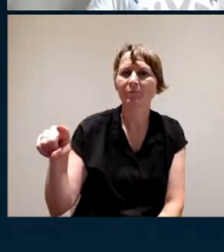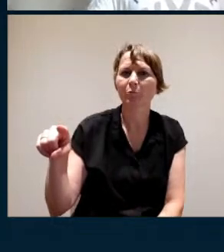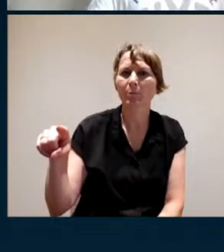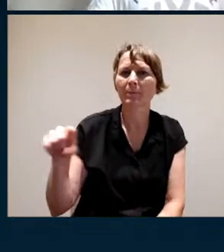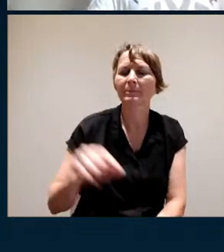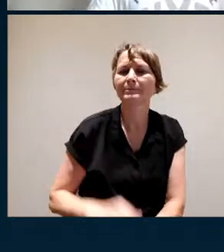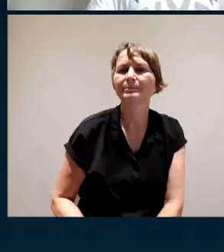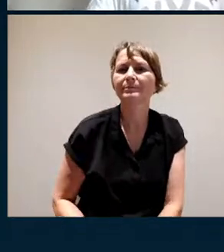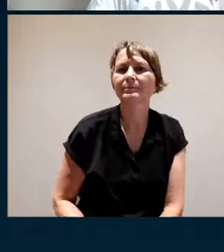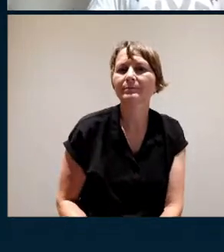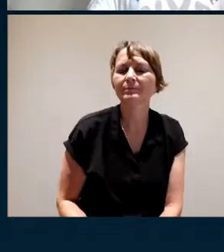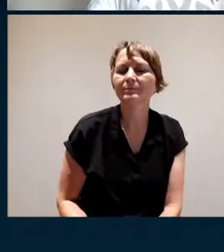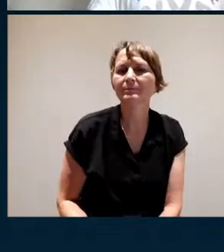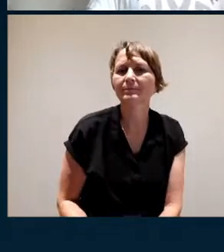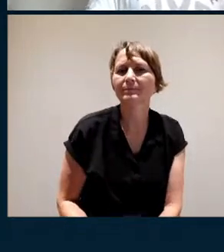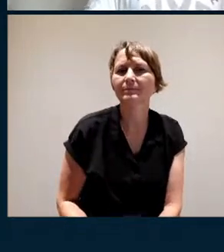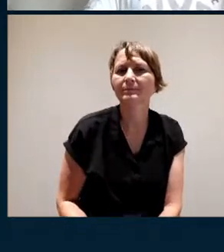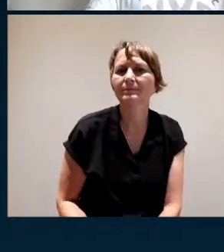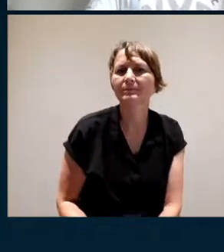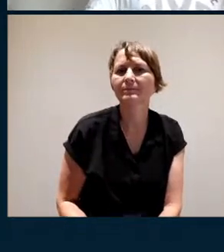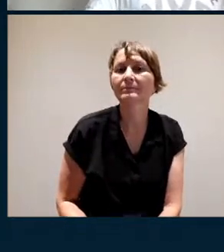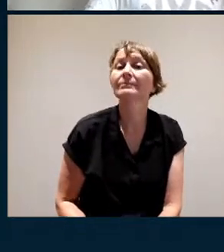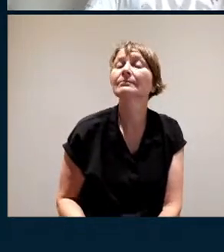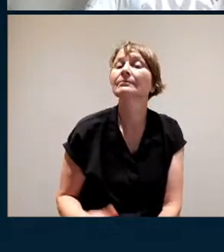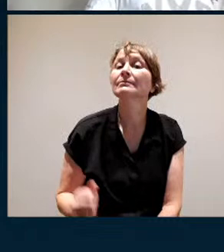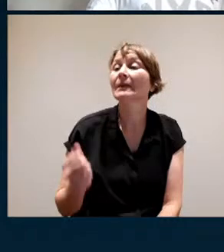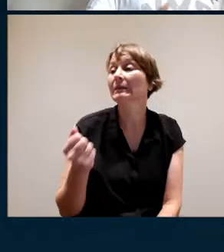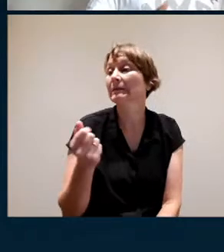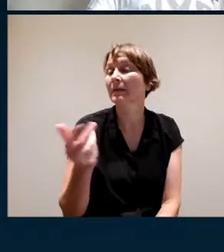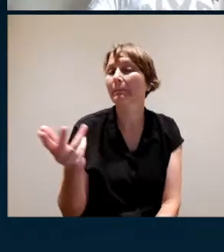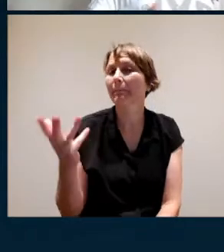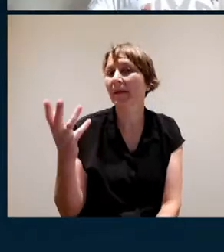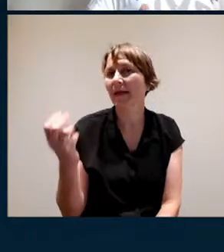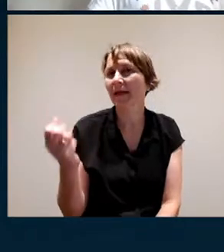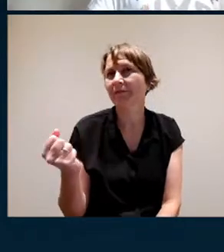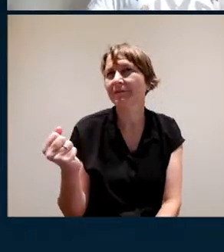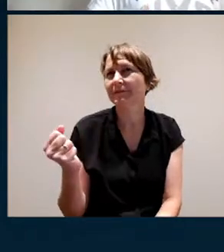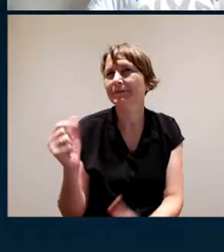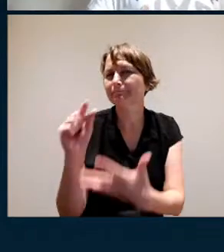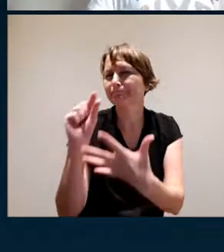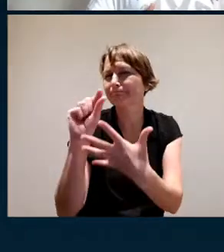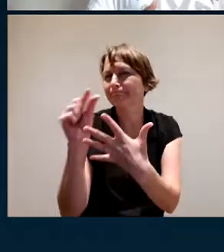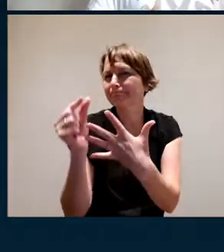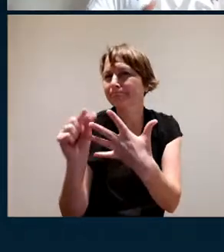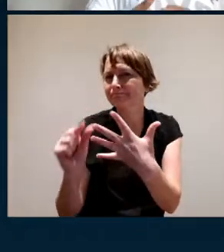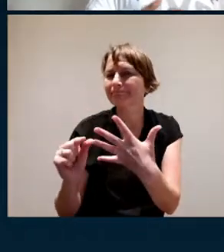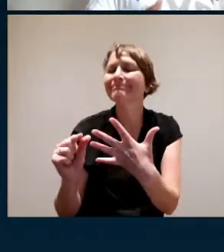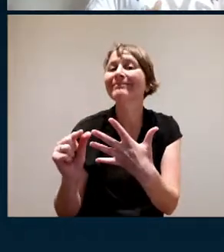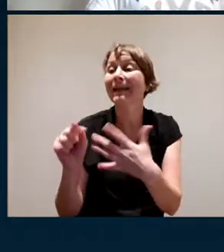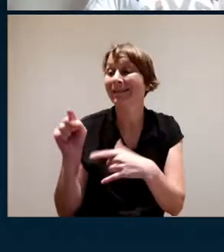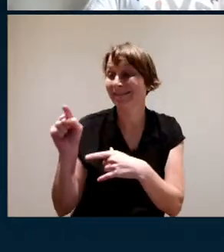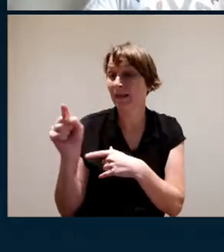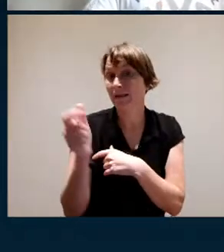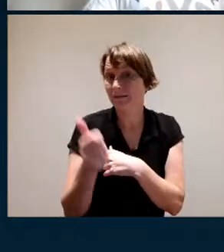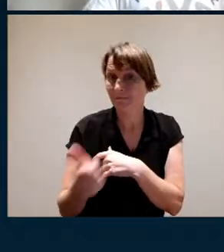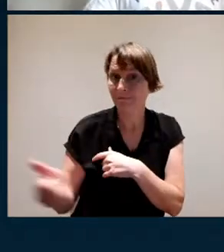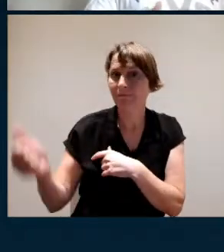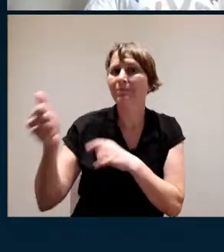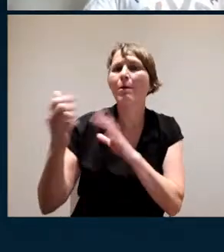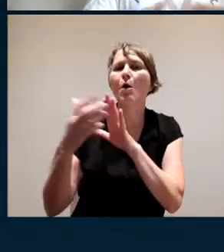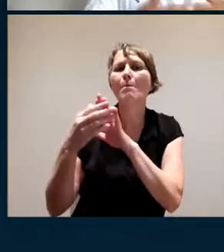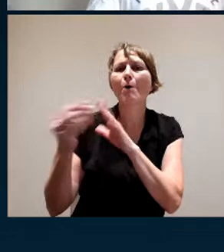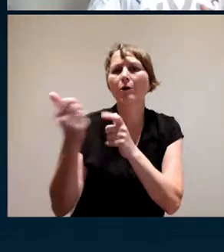certain aspects where the governance models will